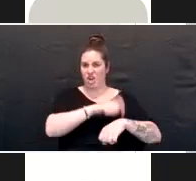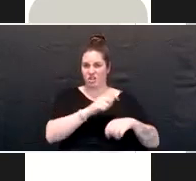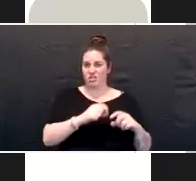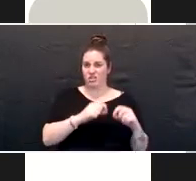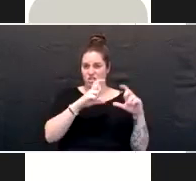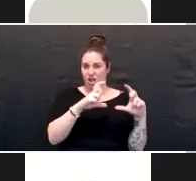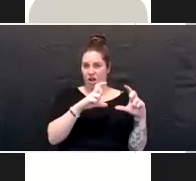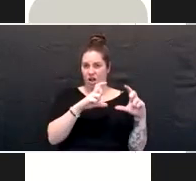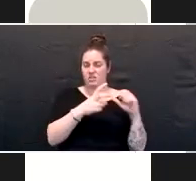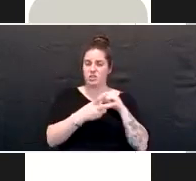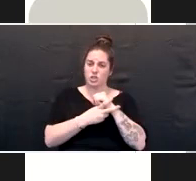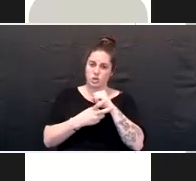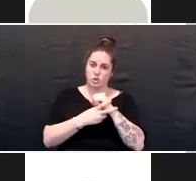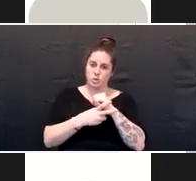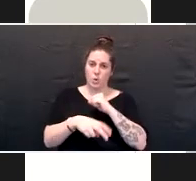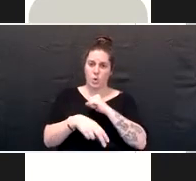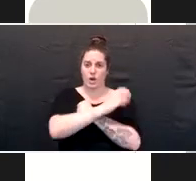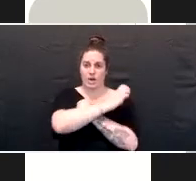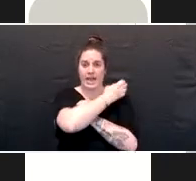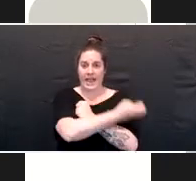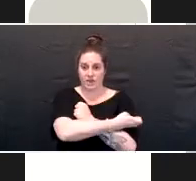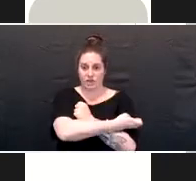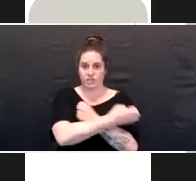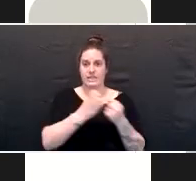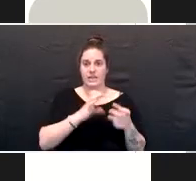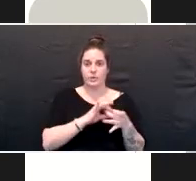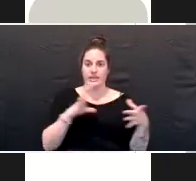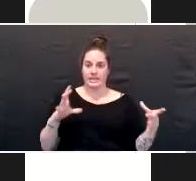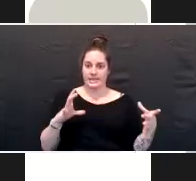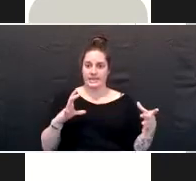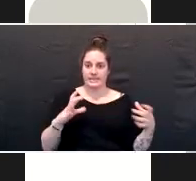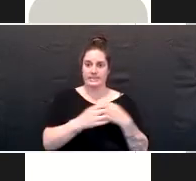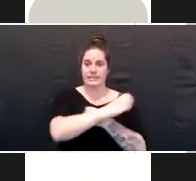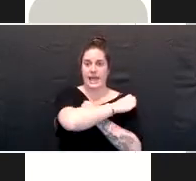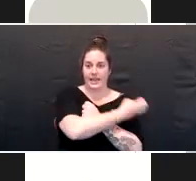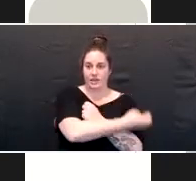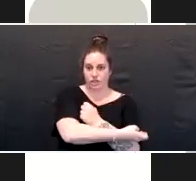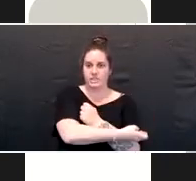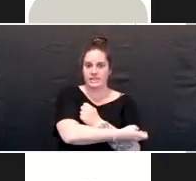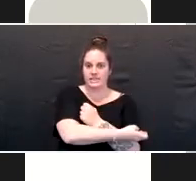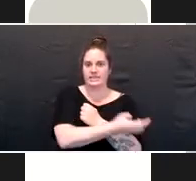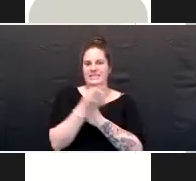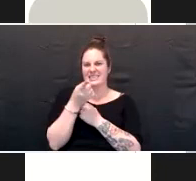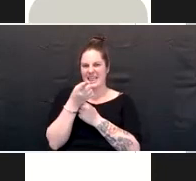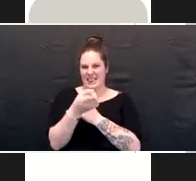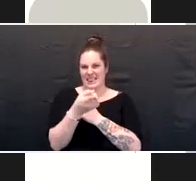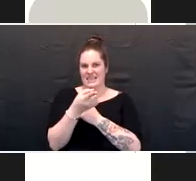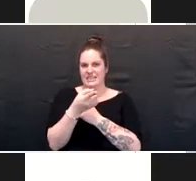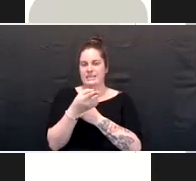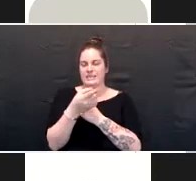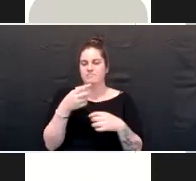you store up energy and release it, we're dealing with an example of a conservative